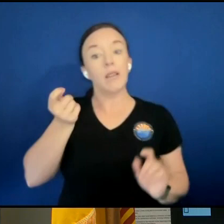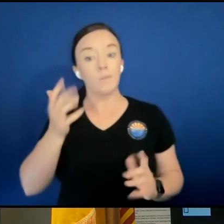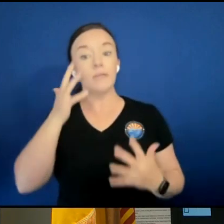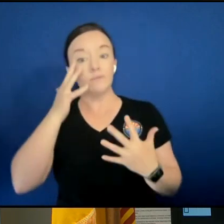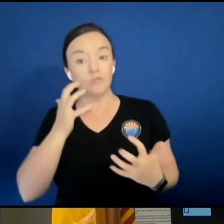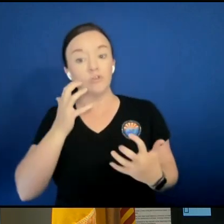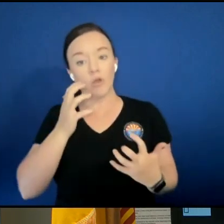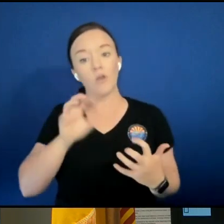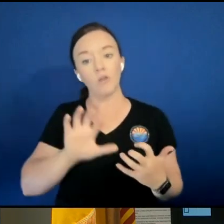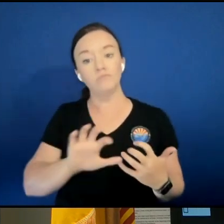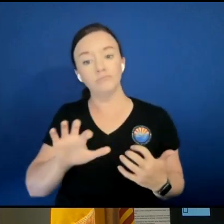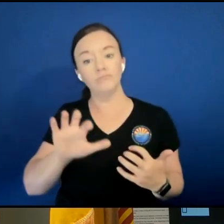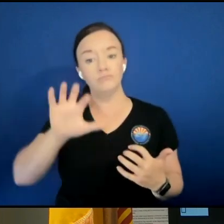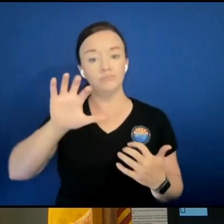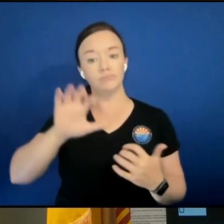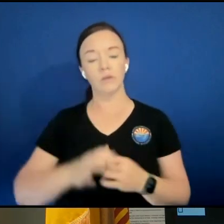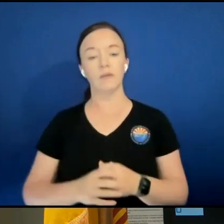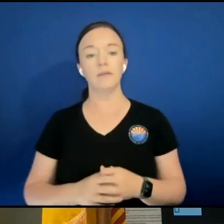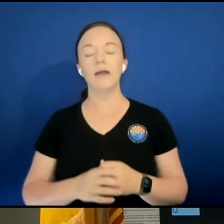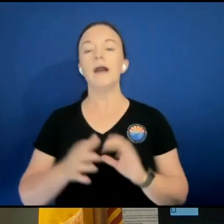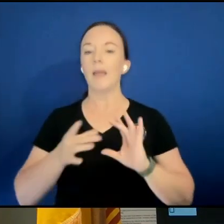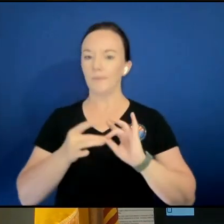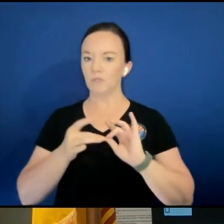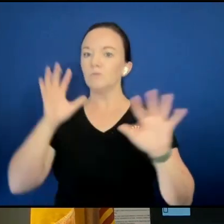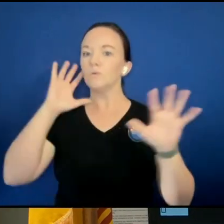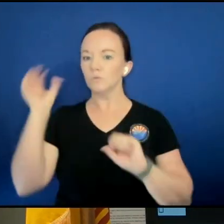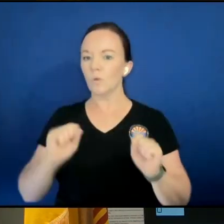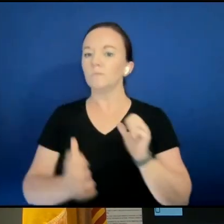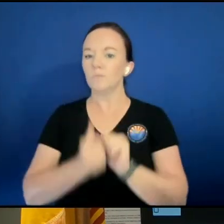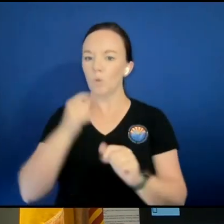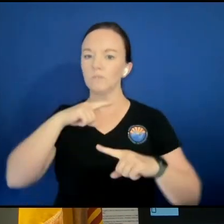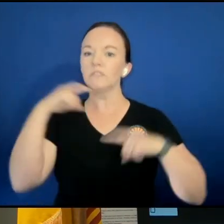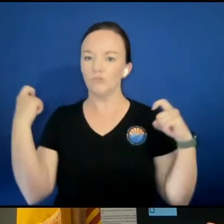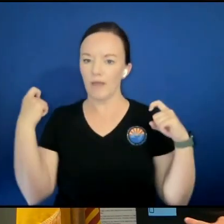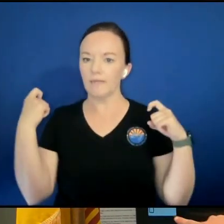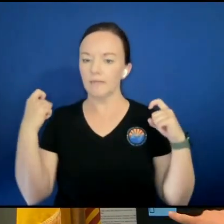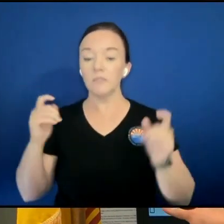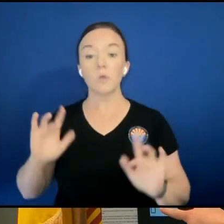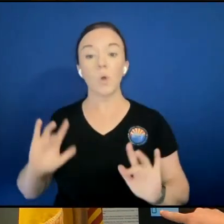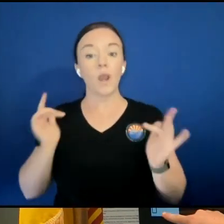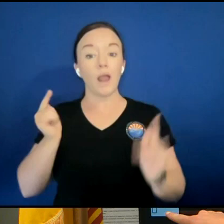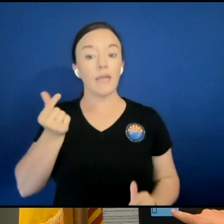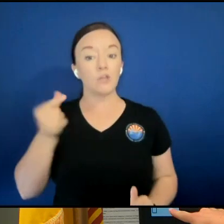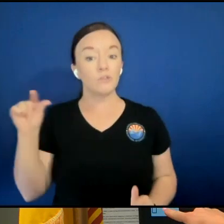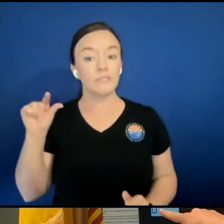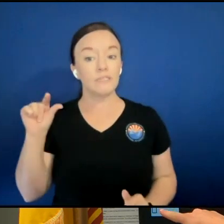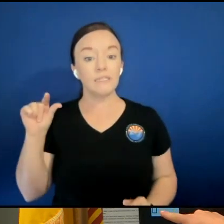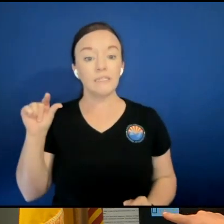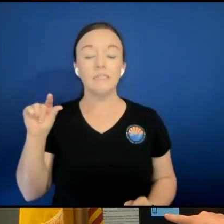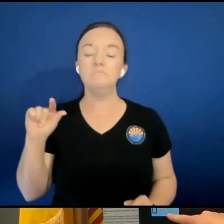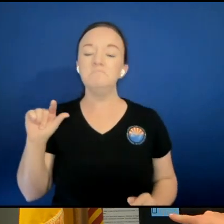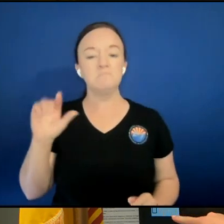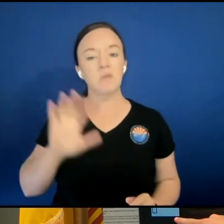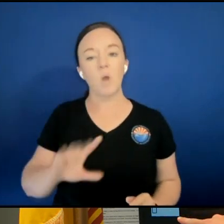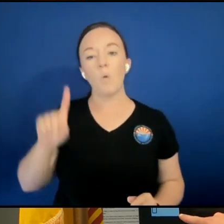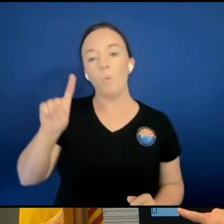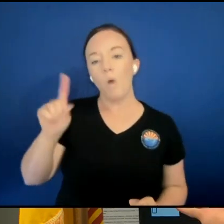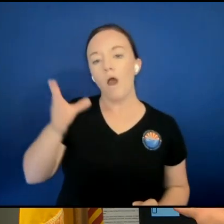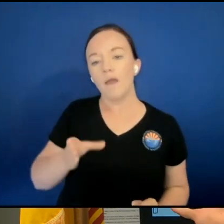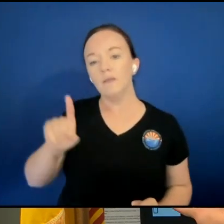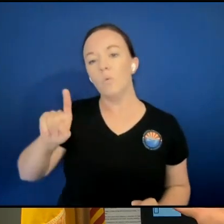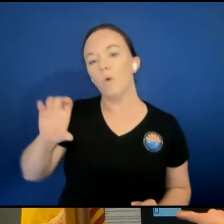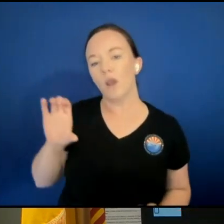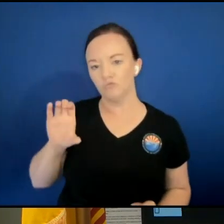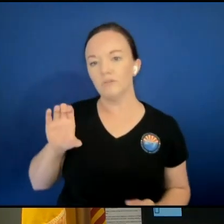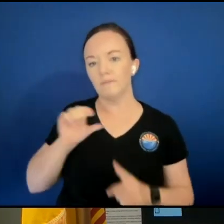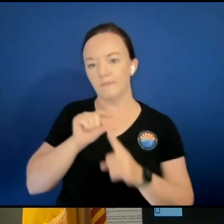Now I mentioned these storms are going to be largely dry, so those light greens are only about 1/100th of an inch